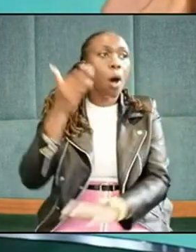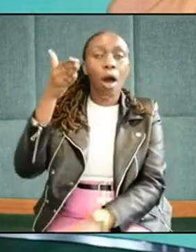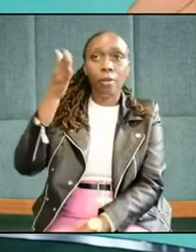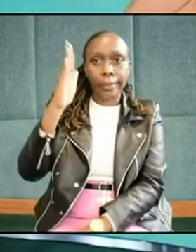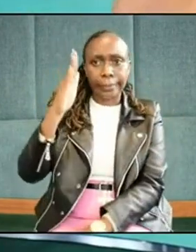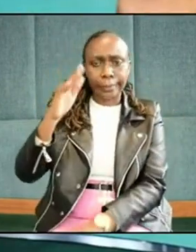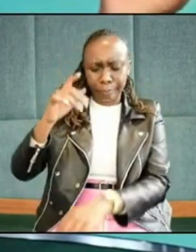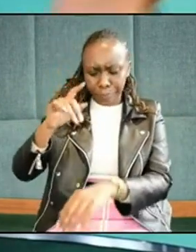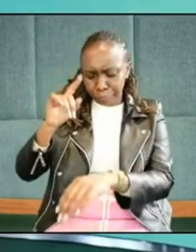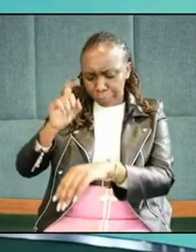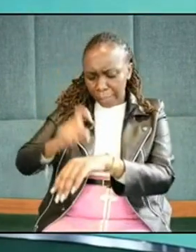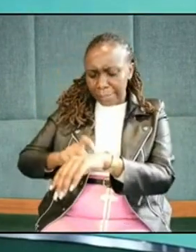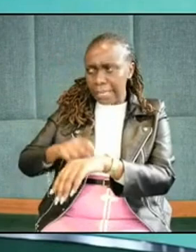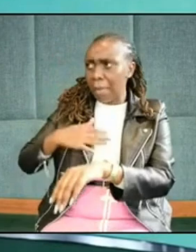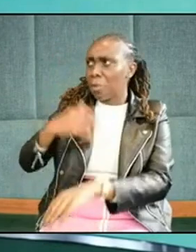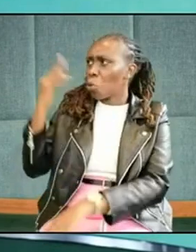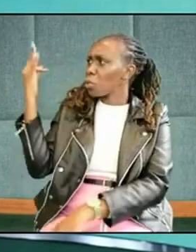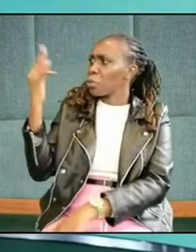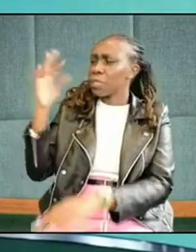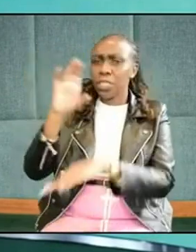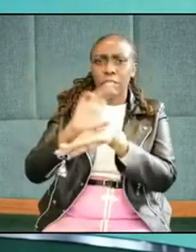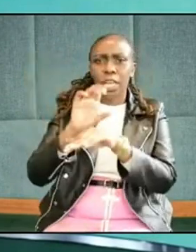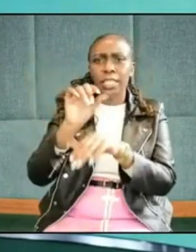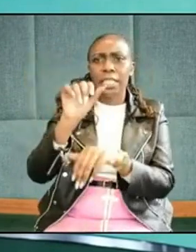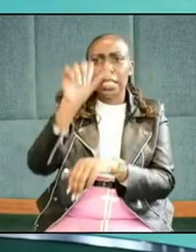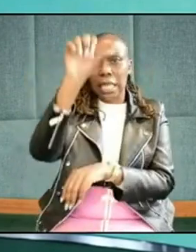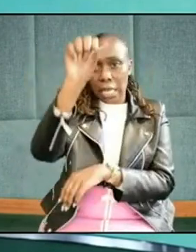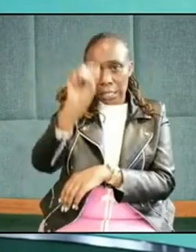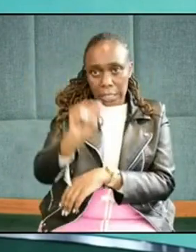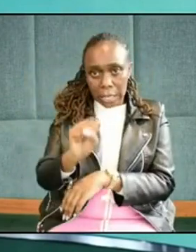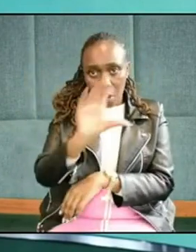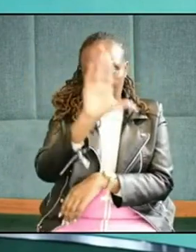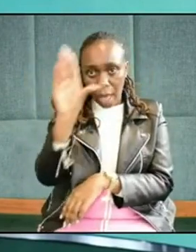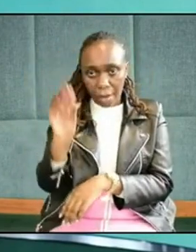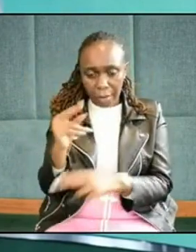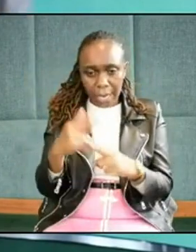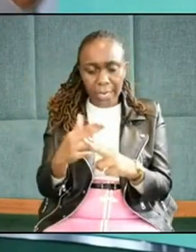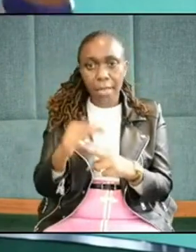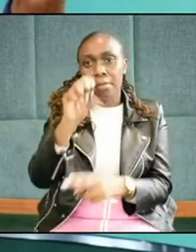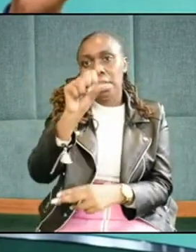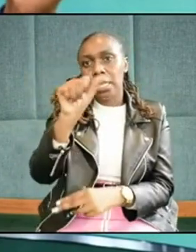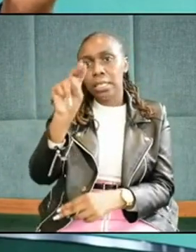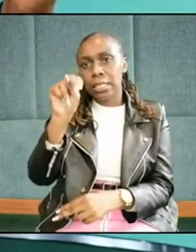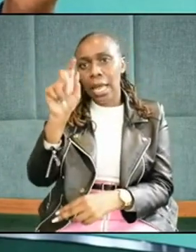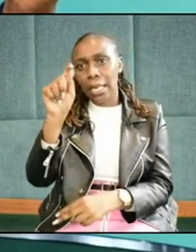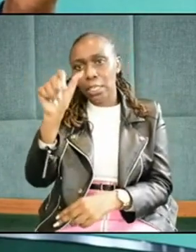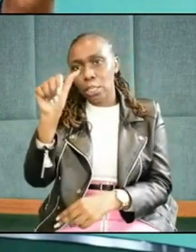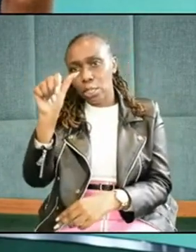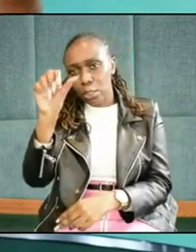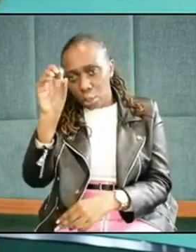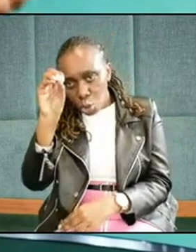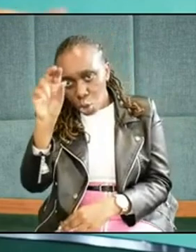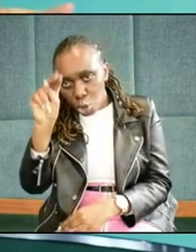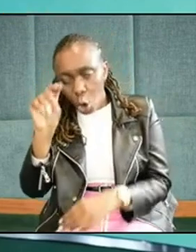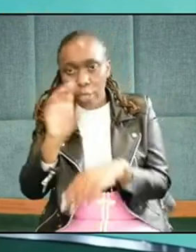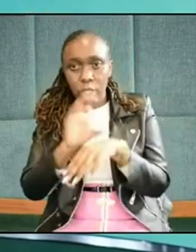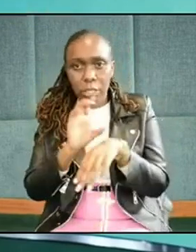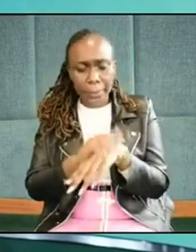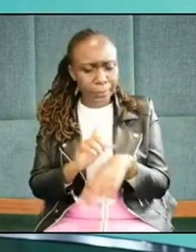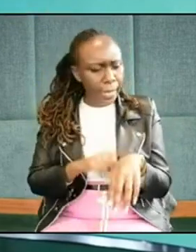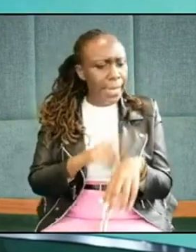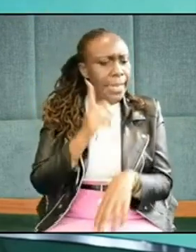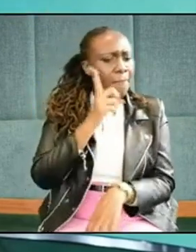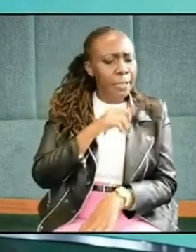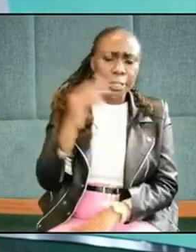was preaching in one church in South Africa called Santon Church. And when I finished preaching, talking about